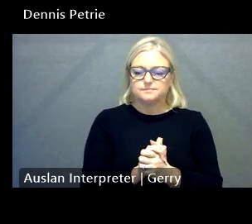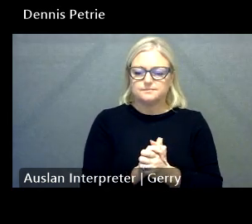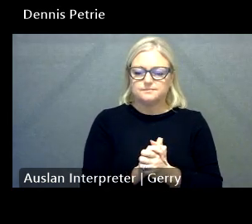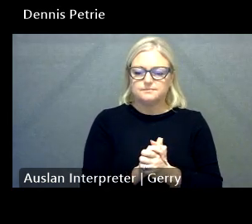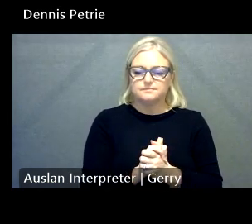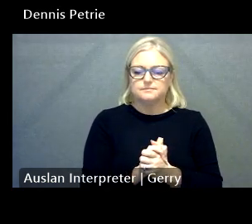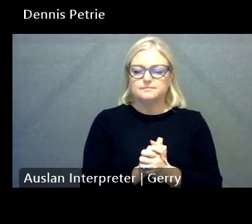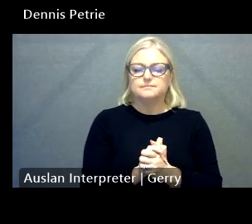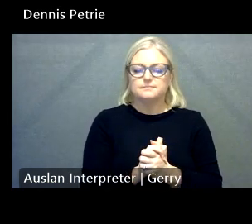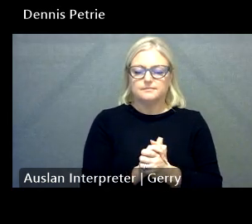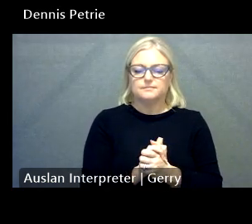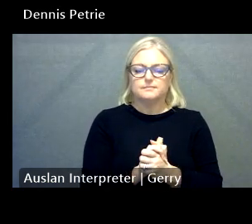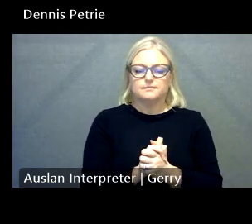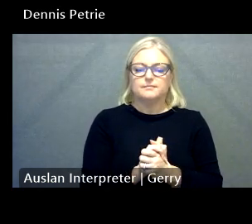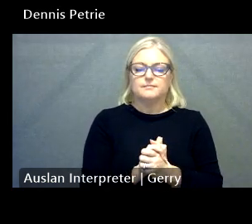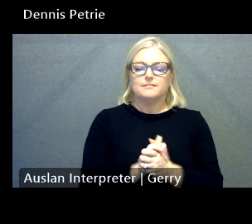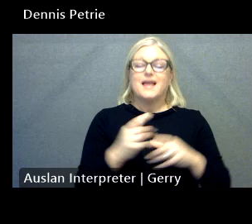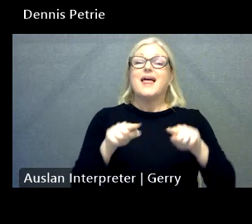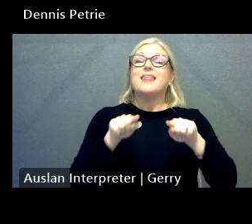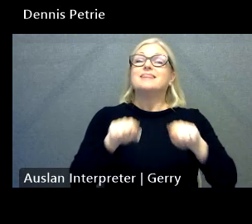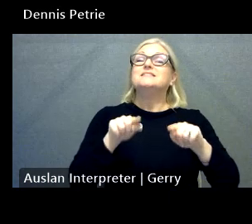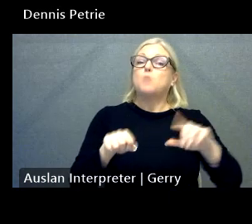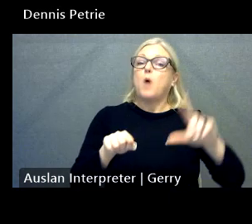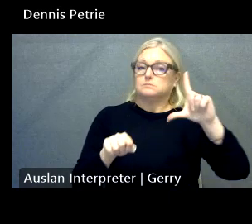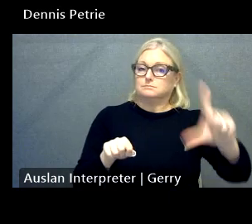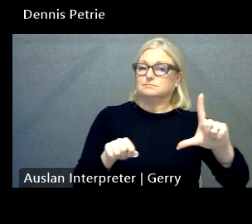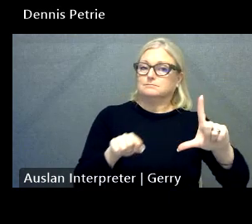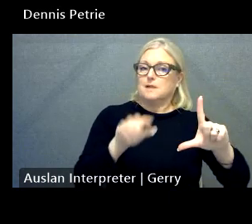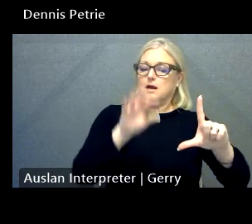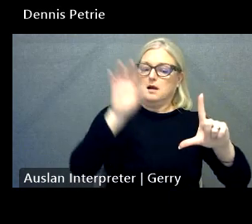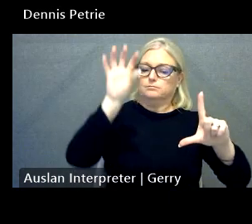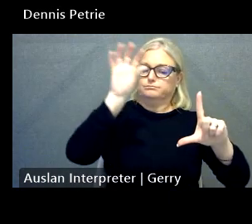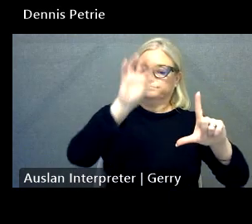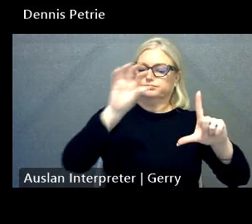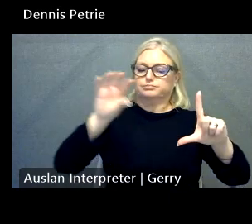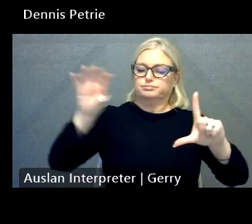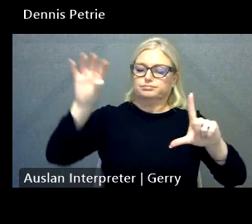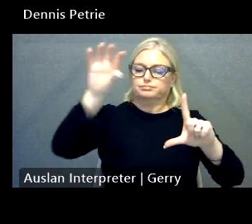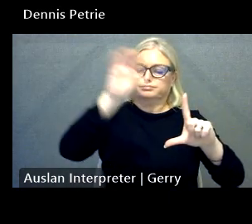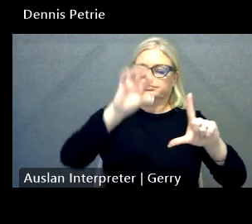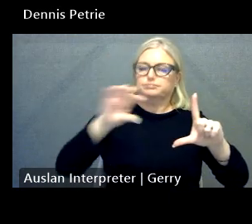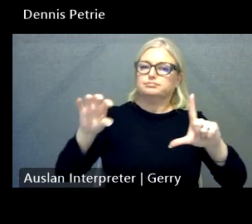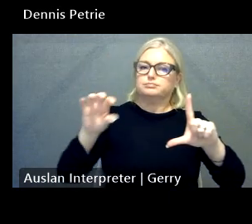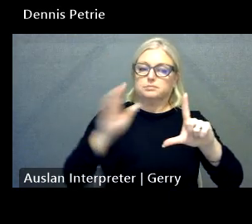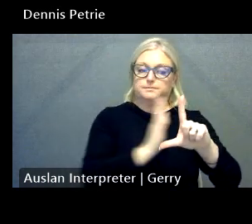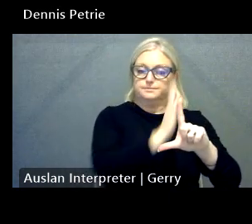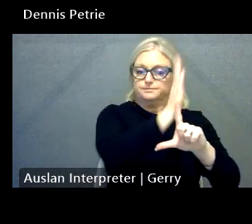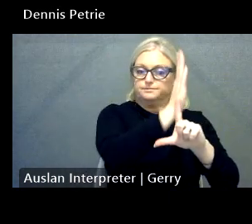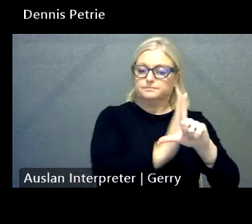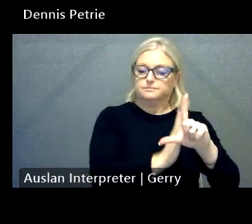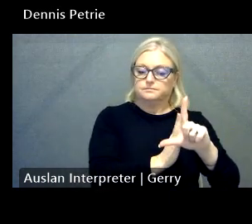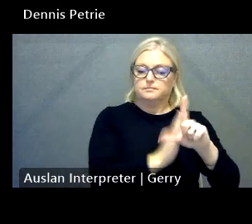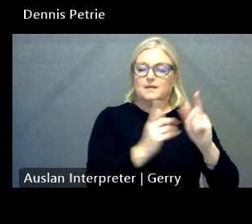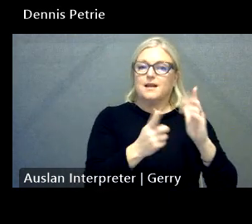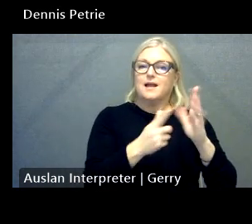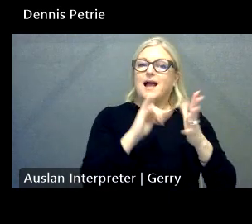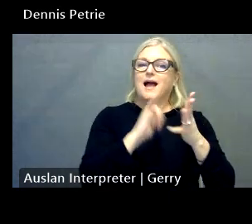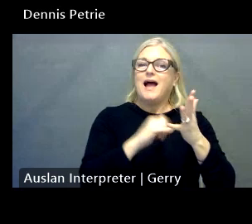In this slide, I'm presenting a graph. So on the vertical axis, it's the score of the